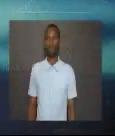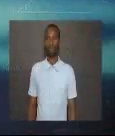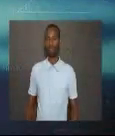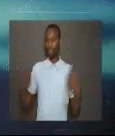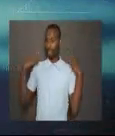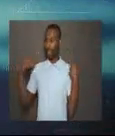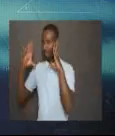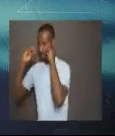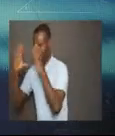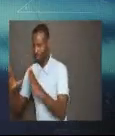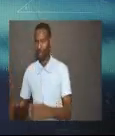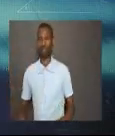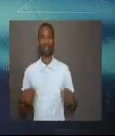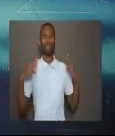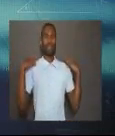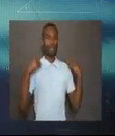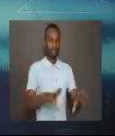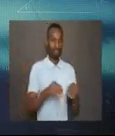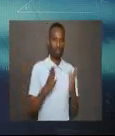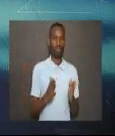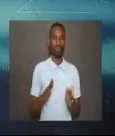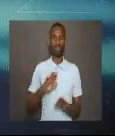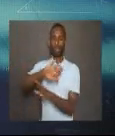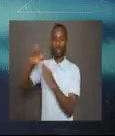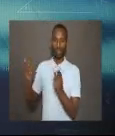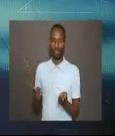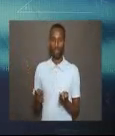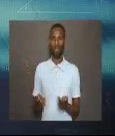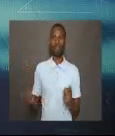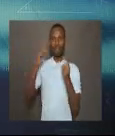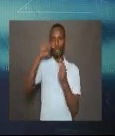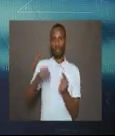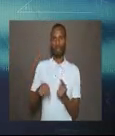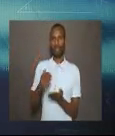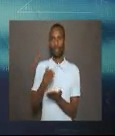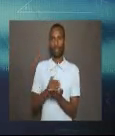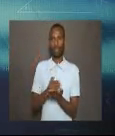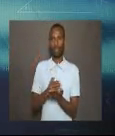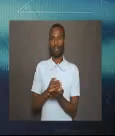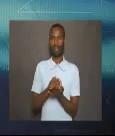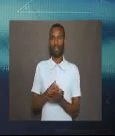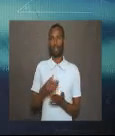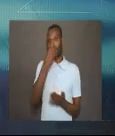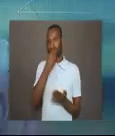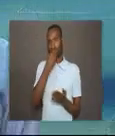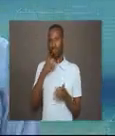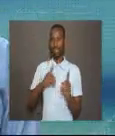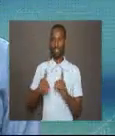Hello, teacher. Hello, students. Welcome to today's lesson on thermodynamics.